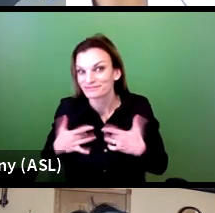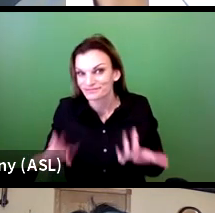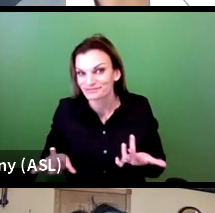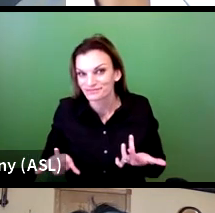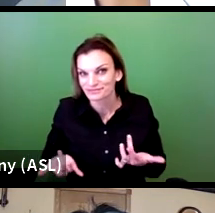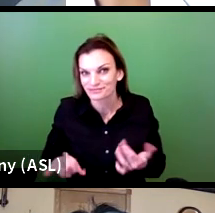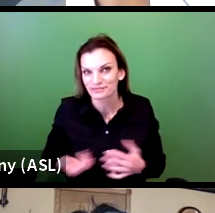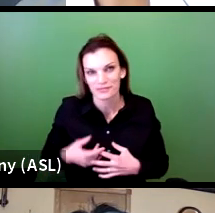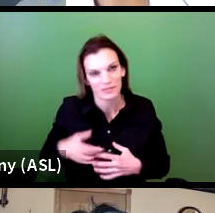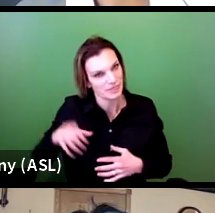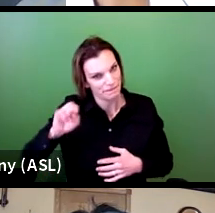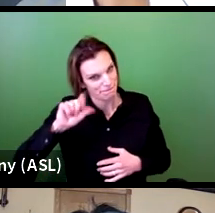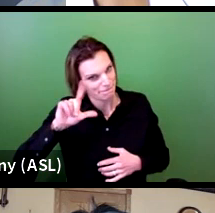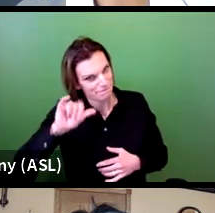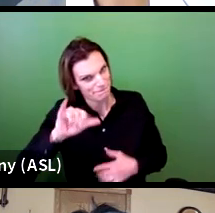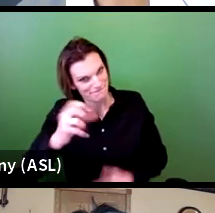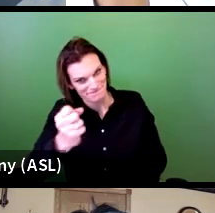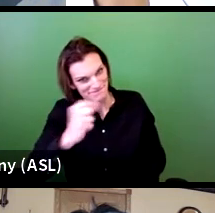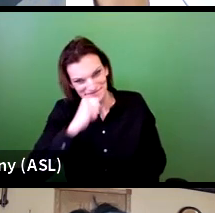we're working on it.